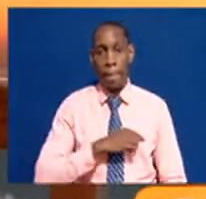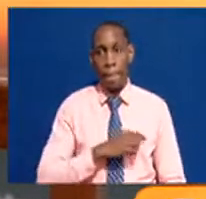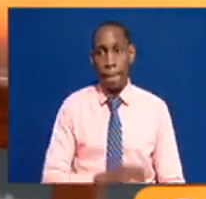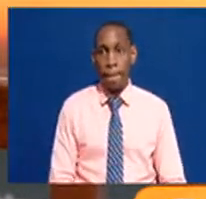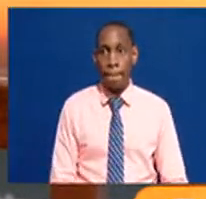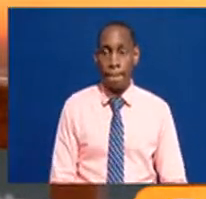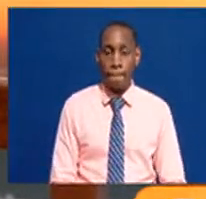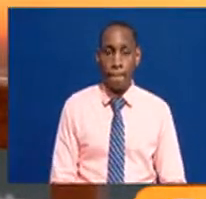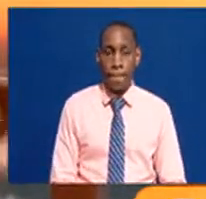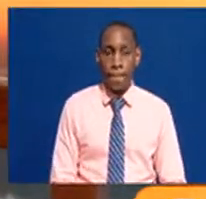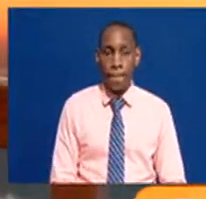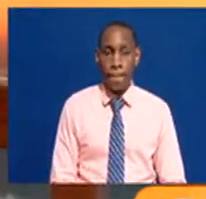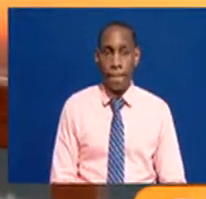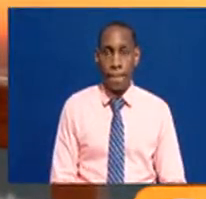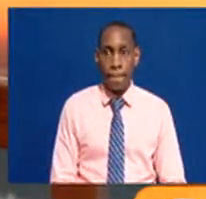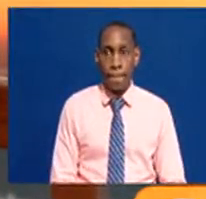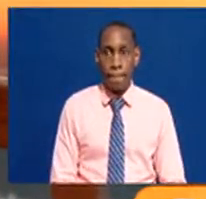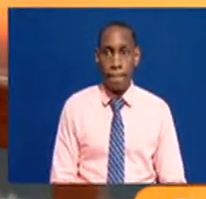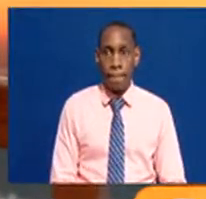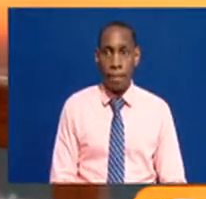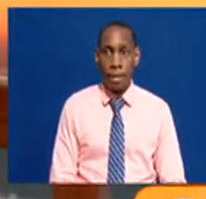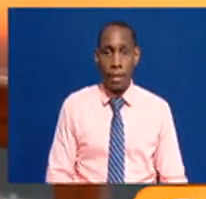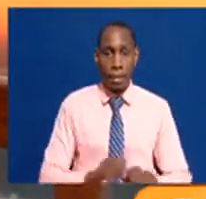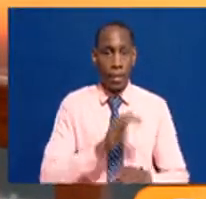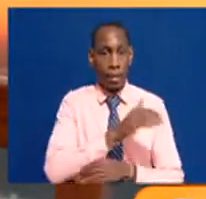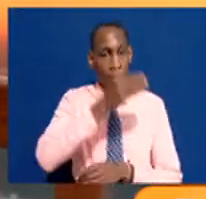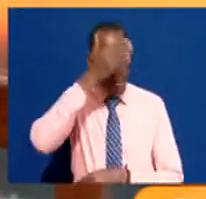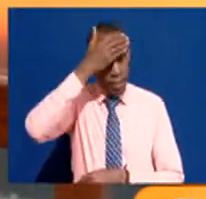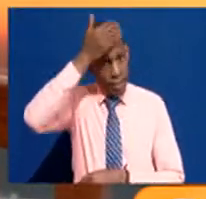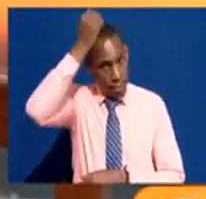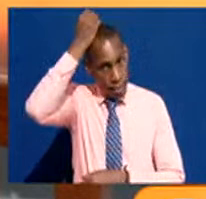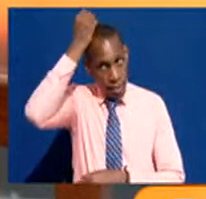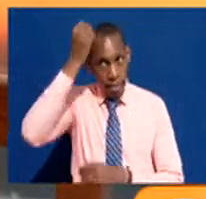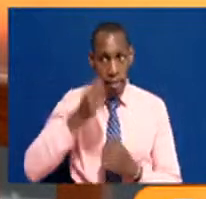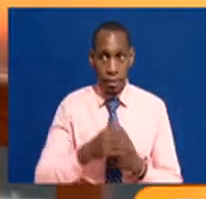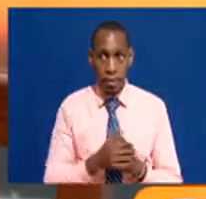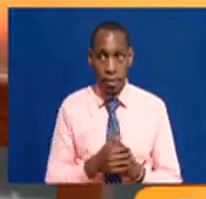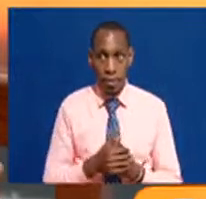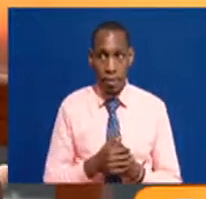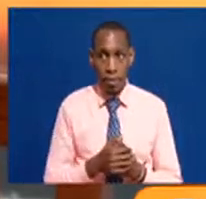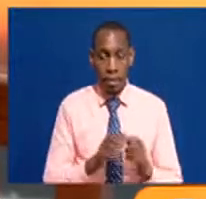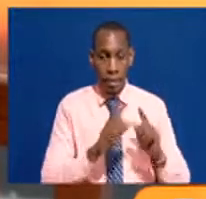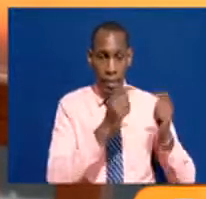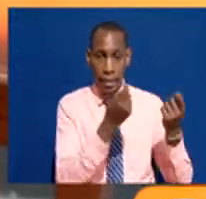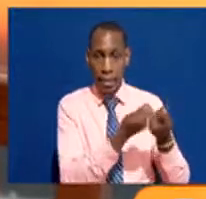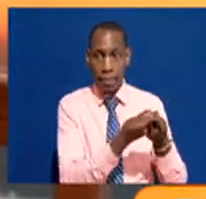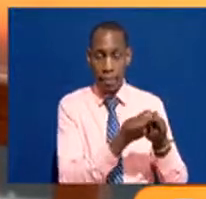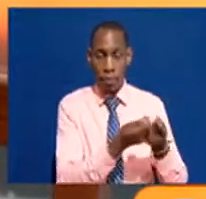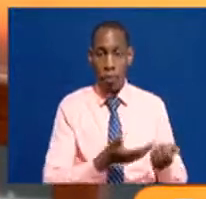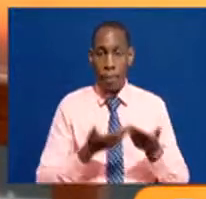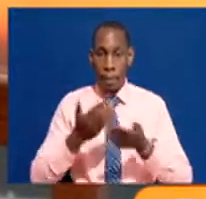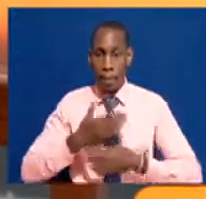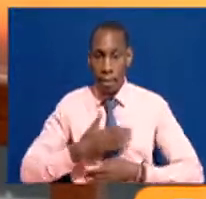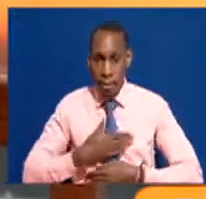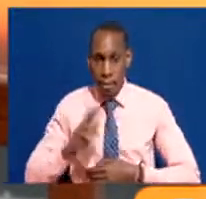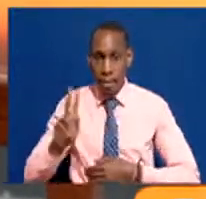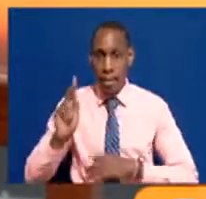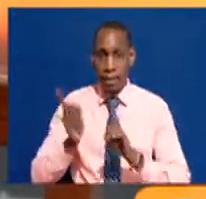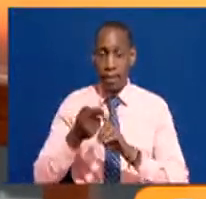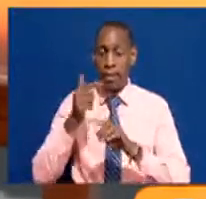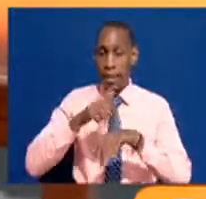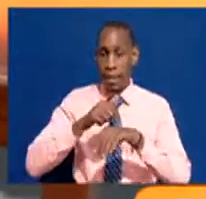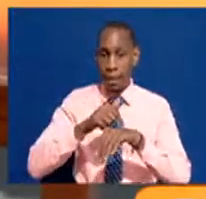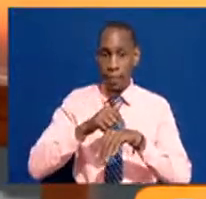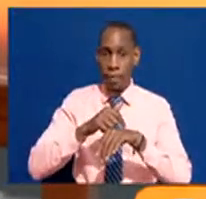then I asked Esther here with our team to give His Excellency O Kenya Kwanza